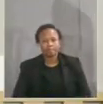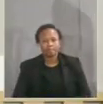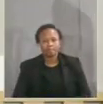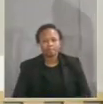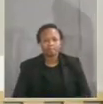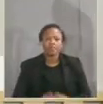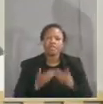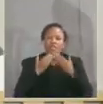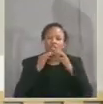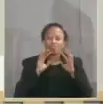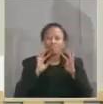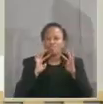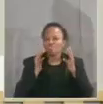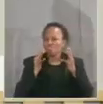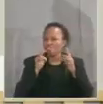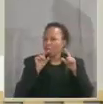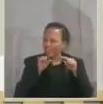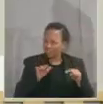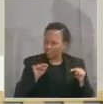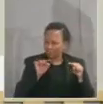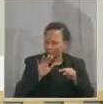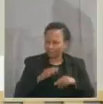Thank you, Commissioners.